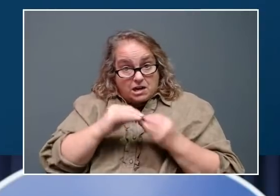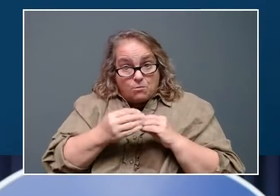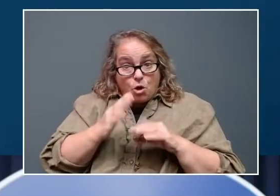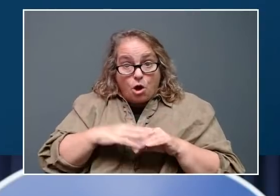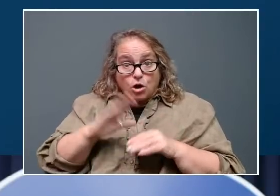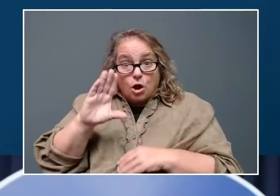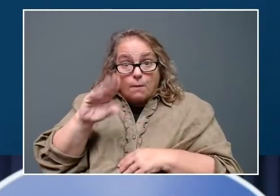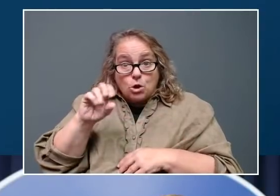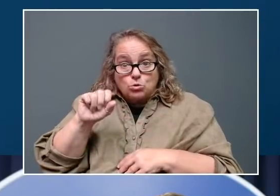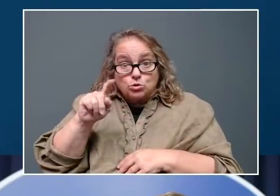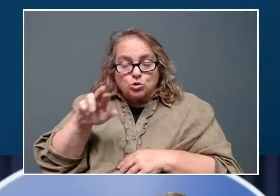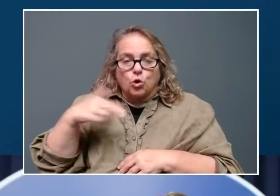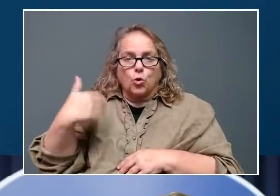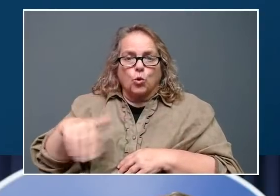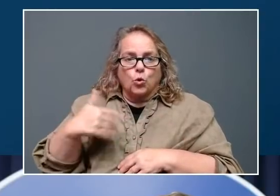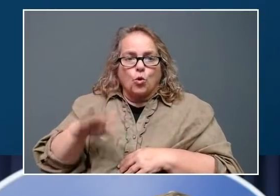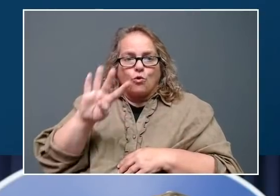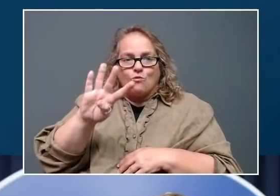up significantly.